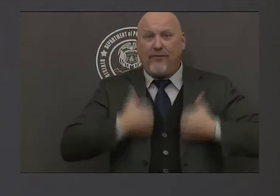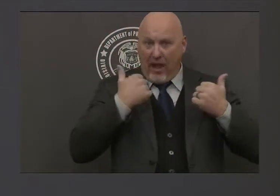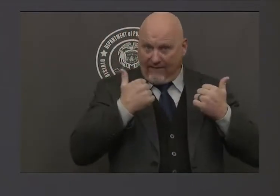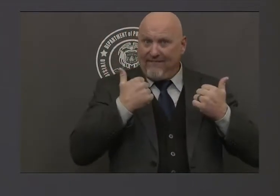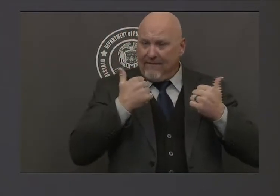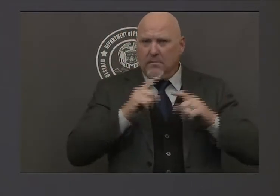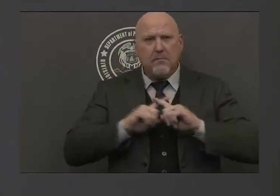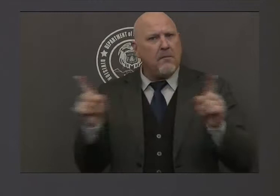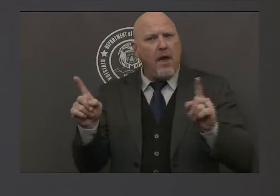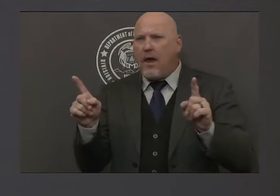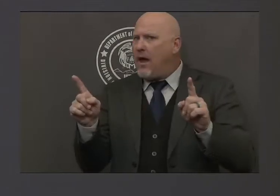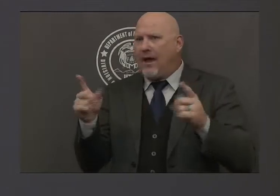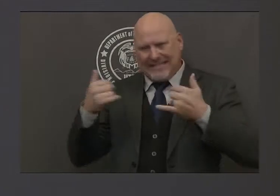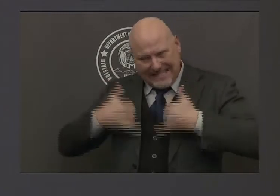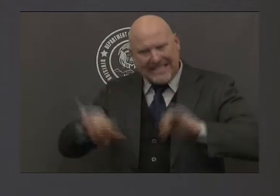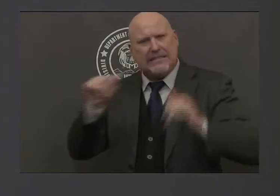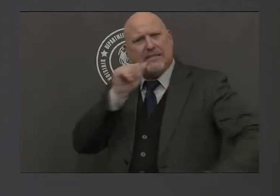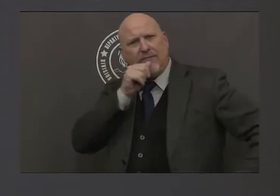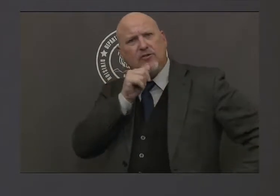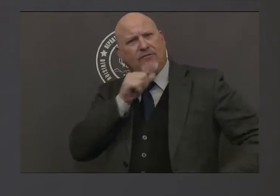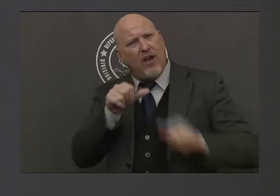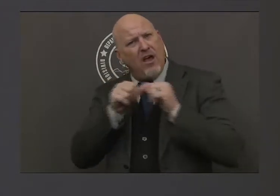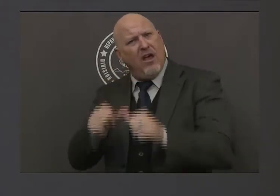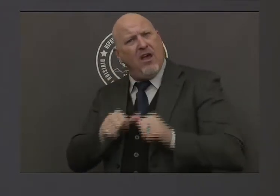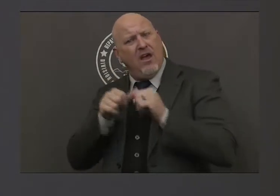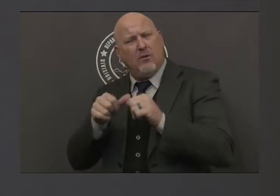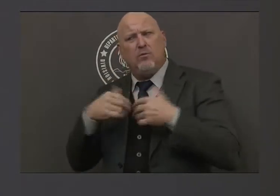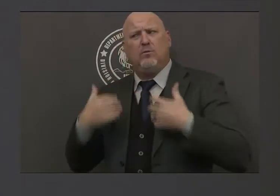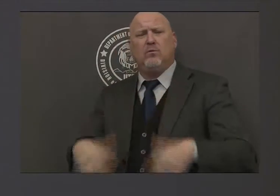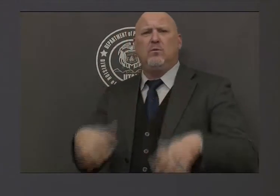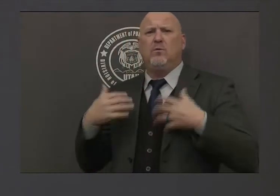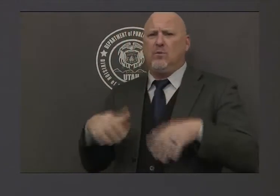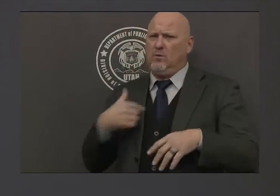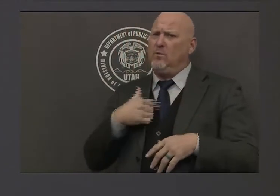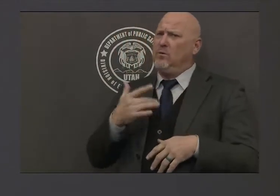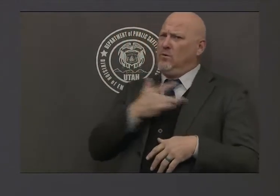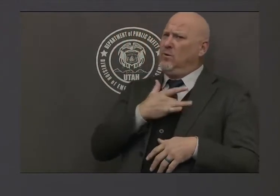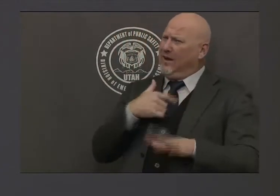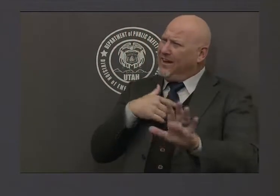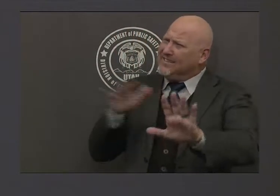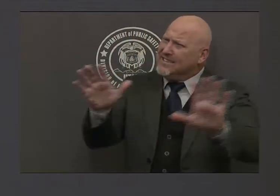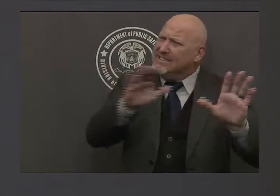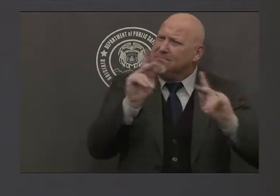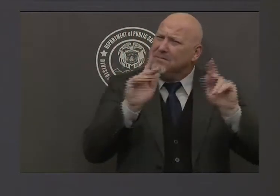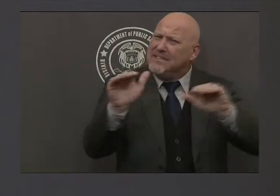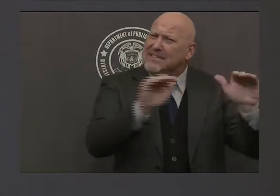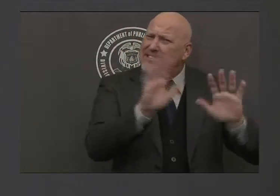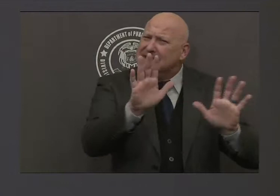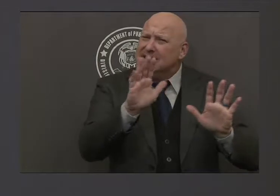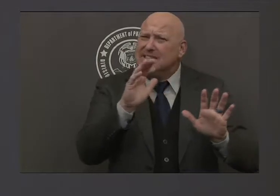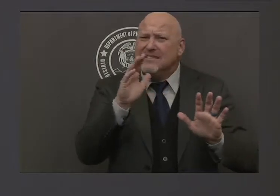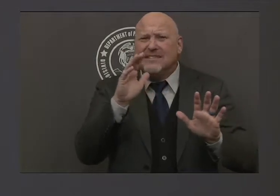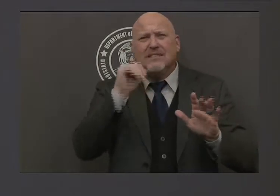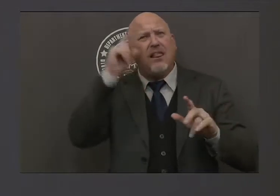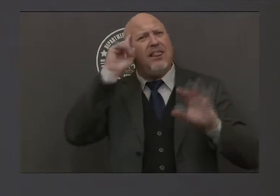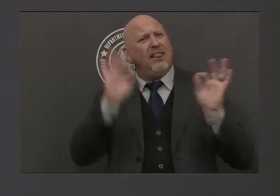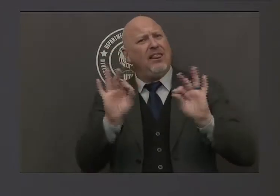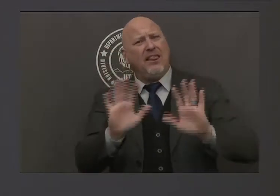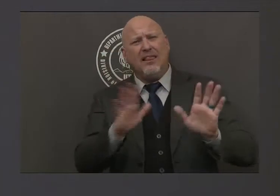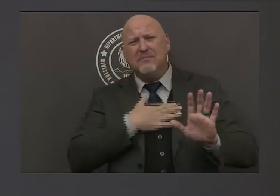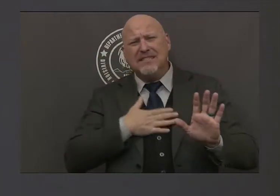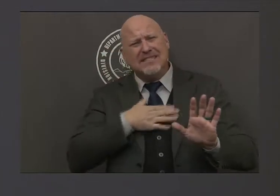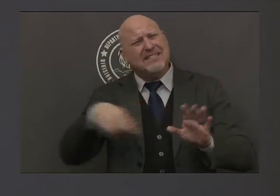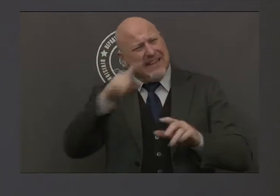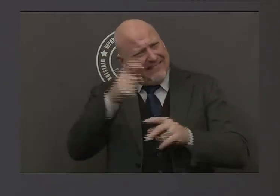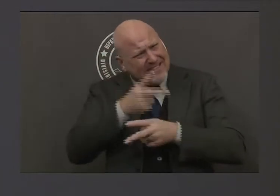health. So again, we want to remind ourselves that we need to be careful about that, not just about death,